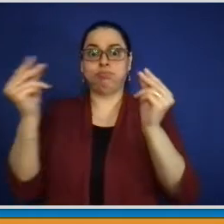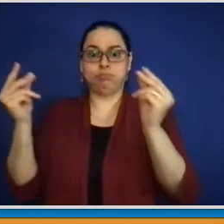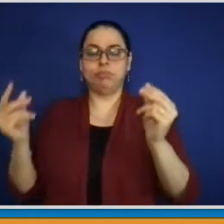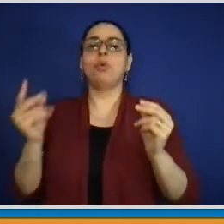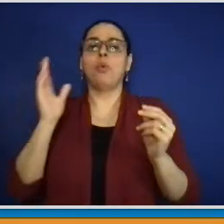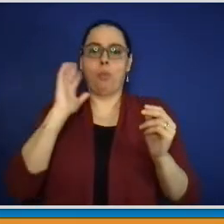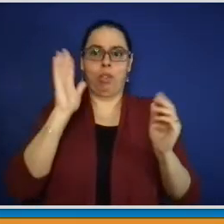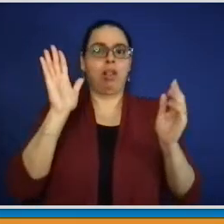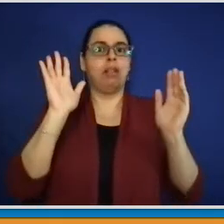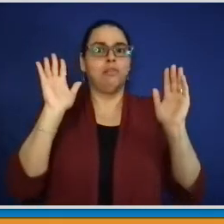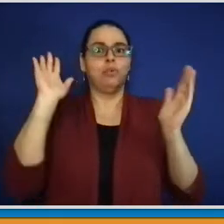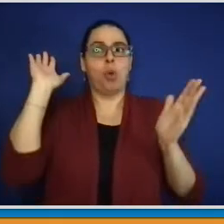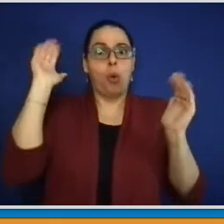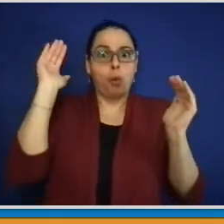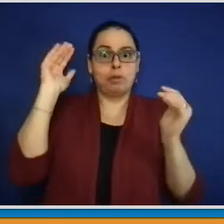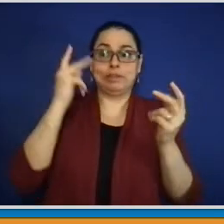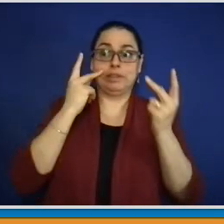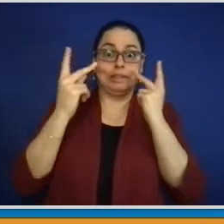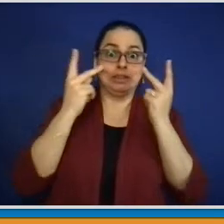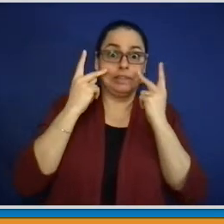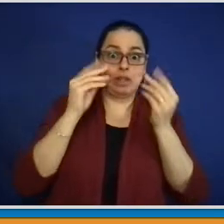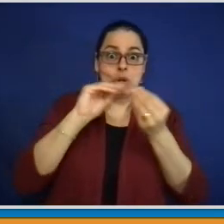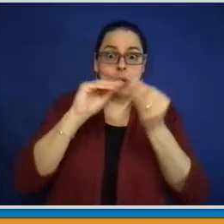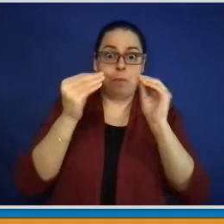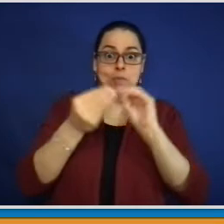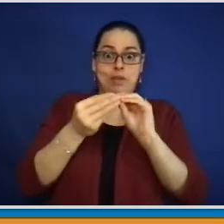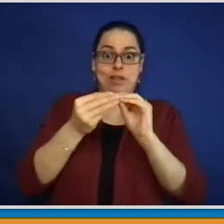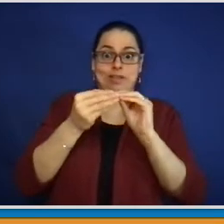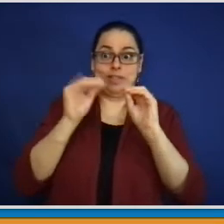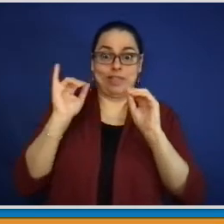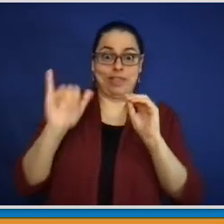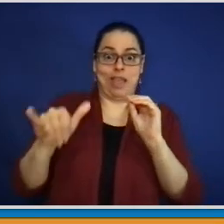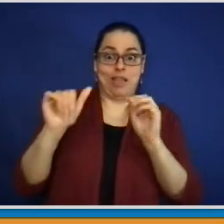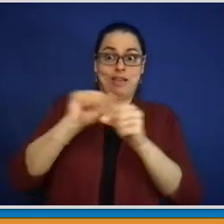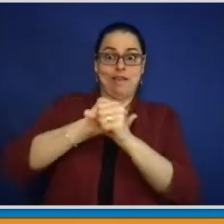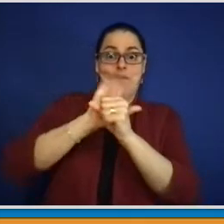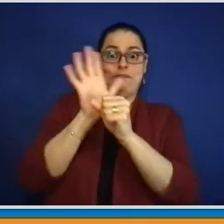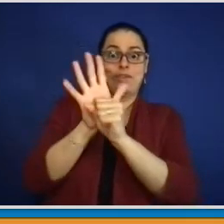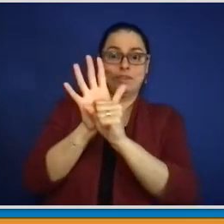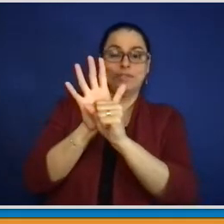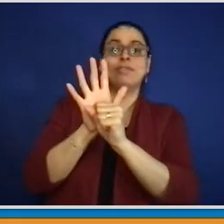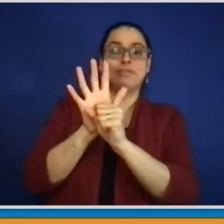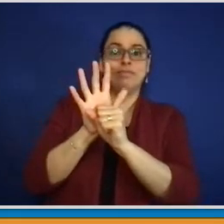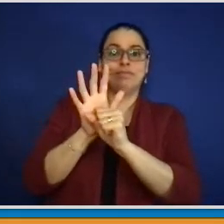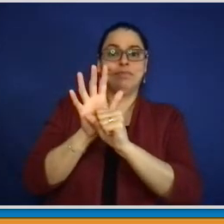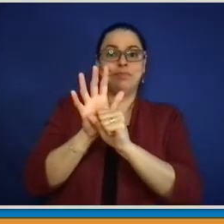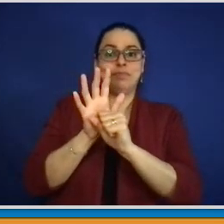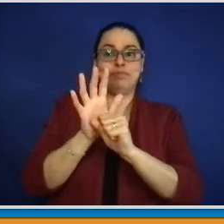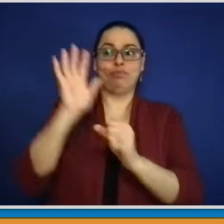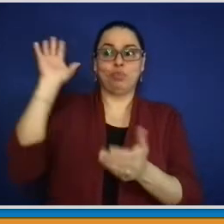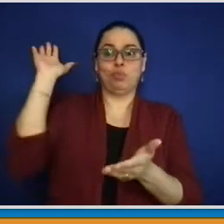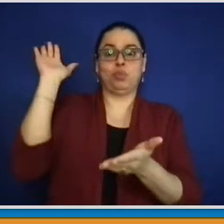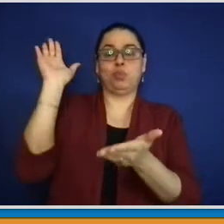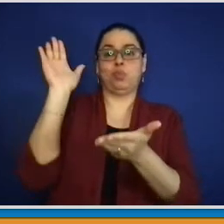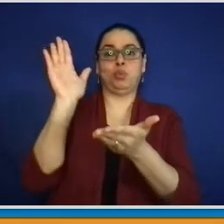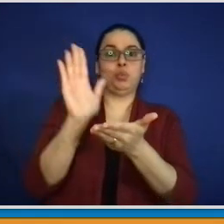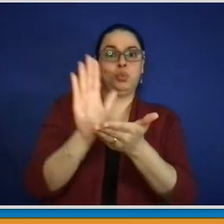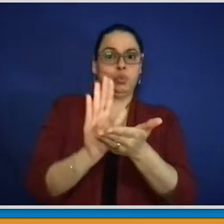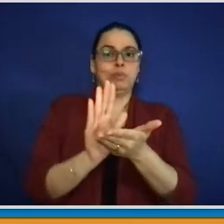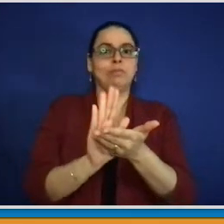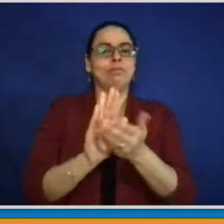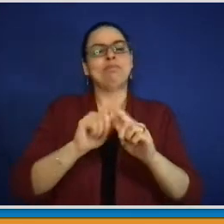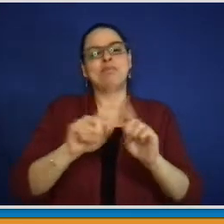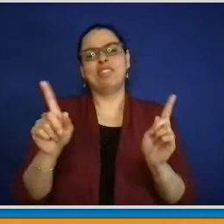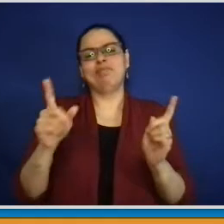do know that there are variants out there that indicate that the virus in its mutations have become more dangerous